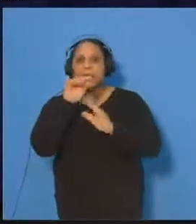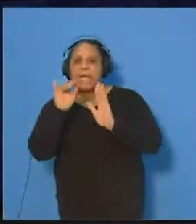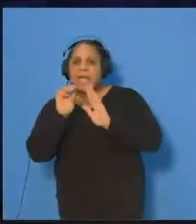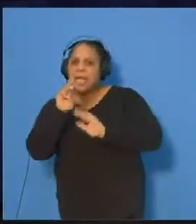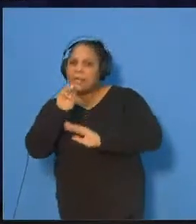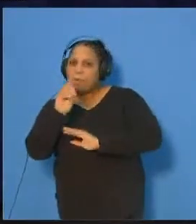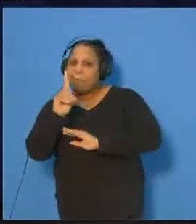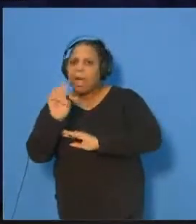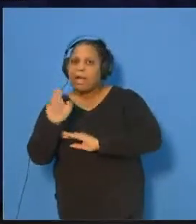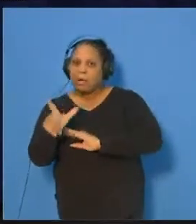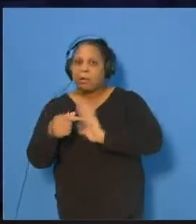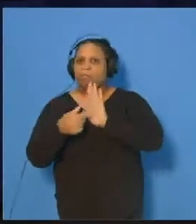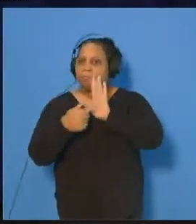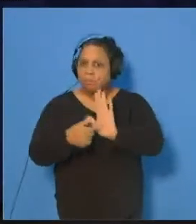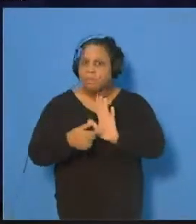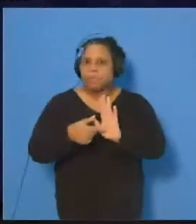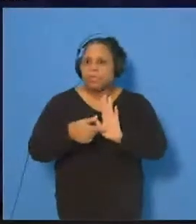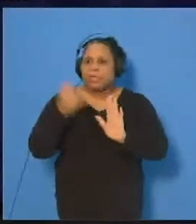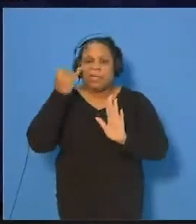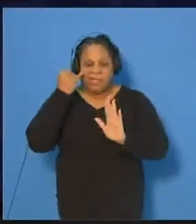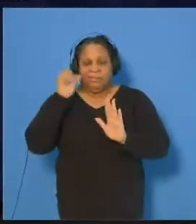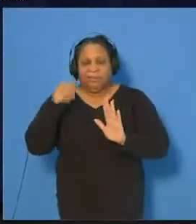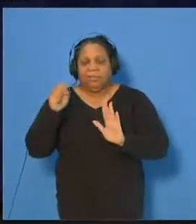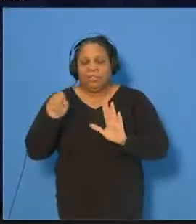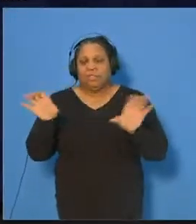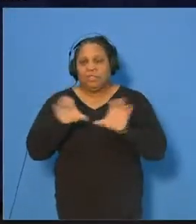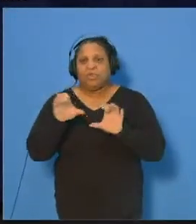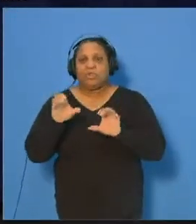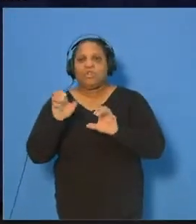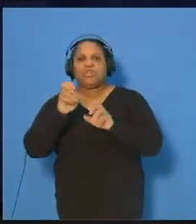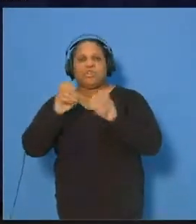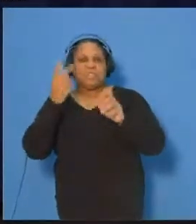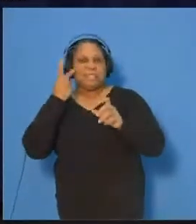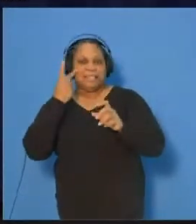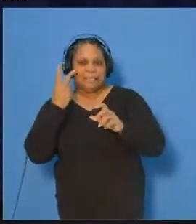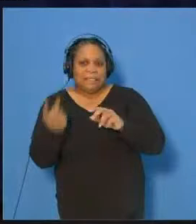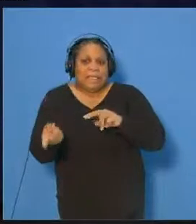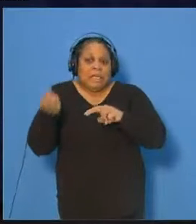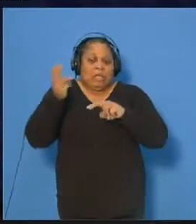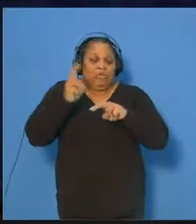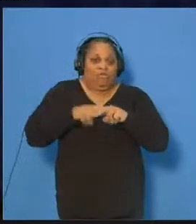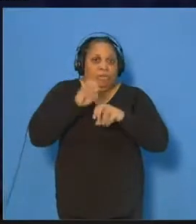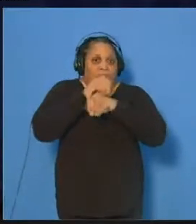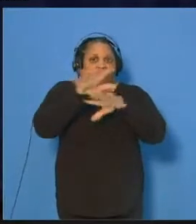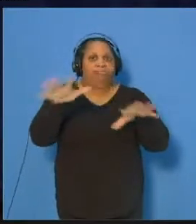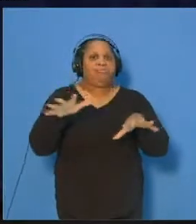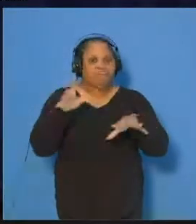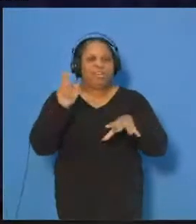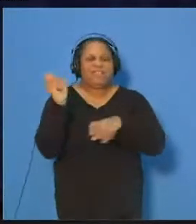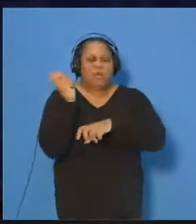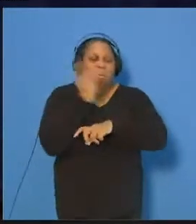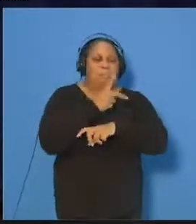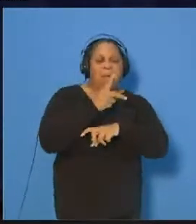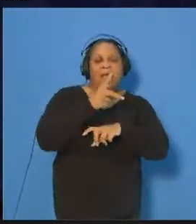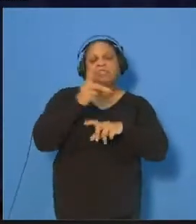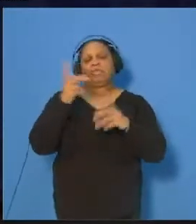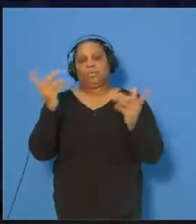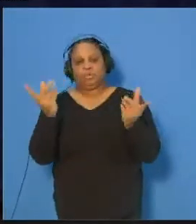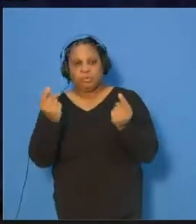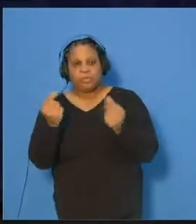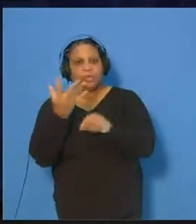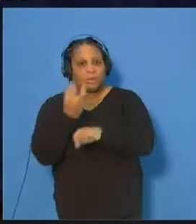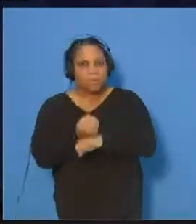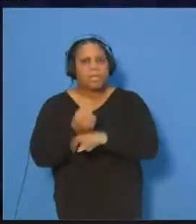have a place where you start going up again, you have to bring it back. But by and large, I think that we've managed to do this portion of suppression